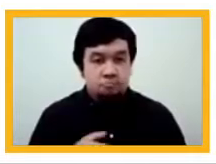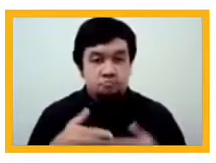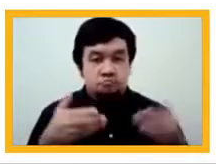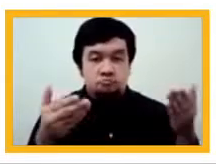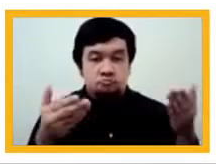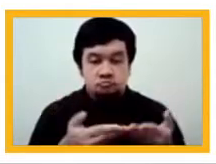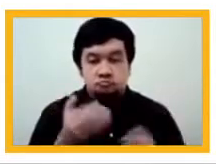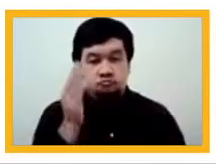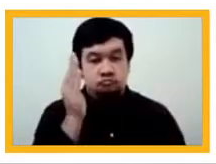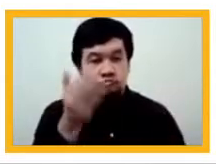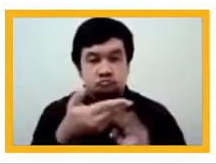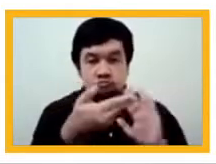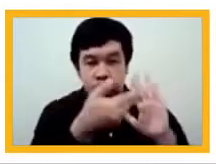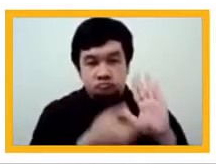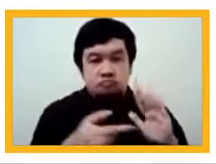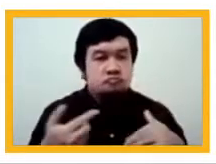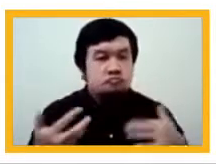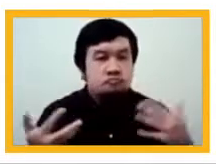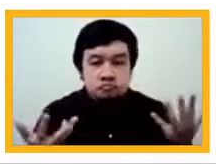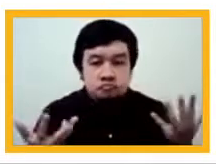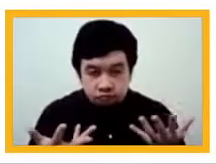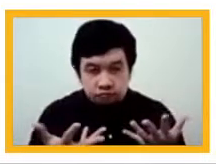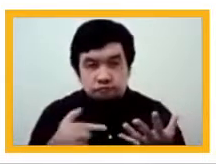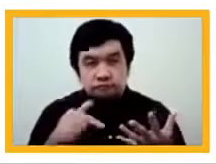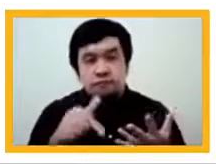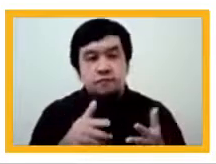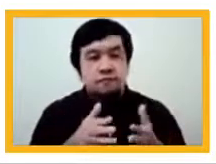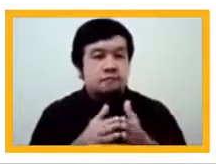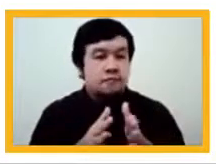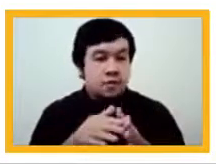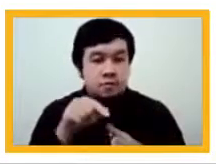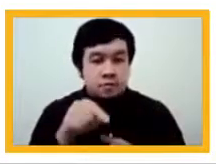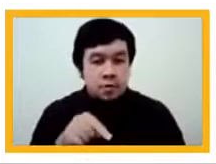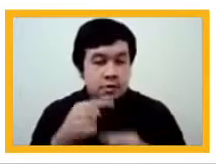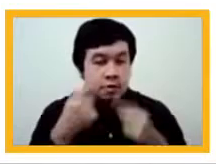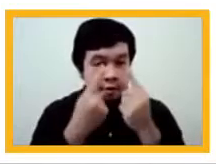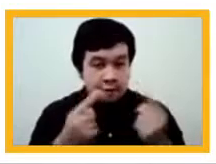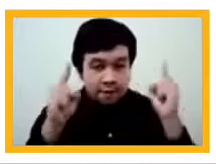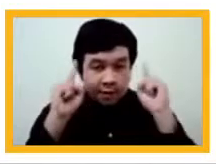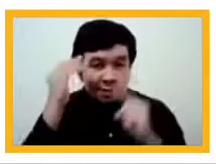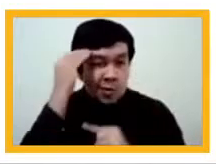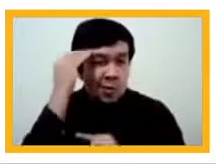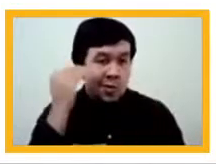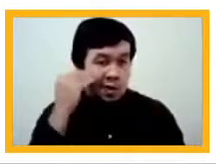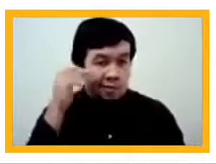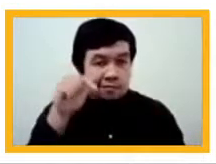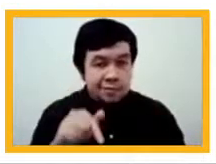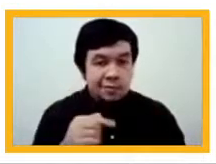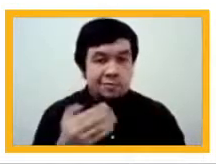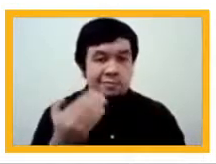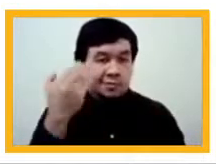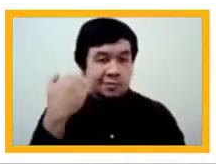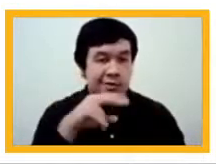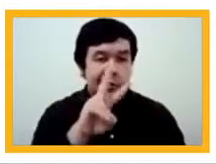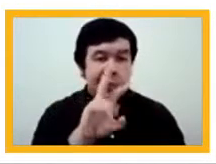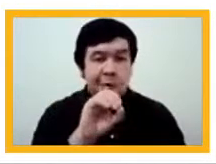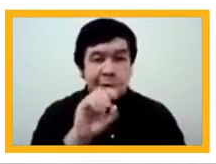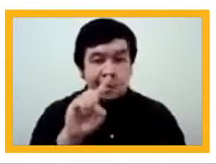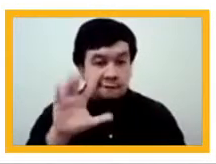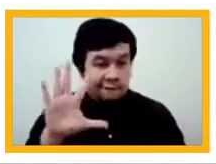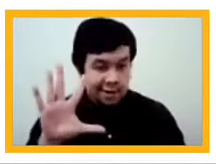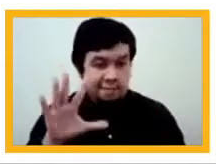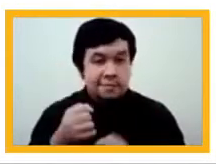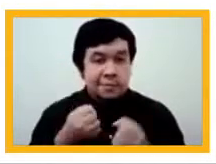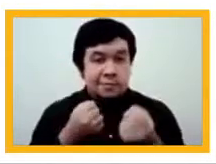Korea. This program started from 2015, funded by Ministry of Science